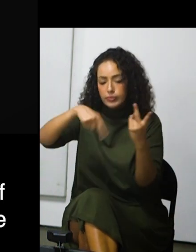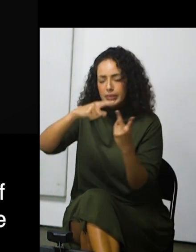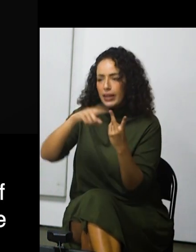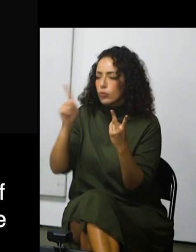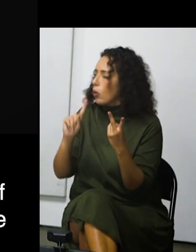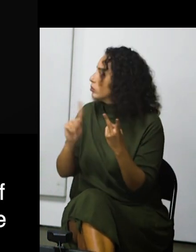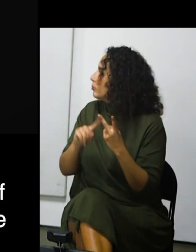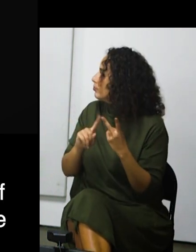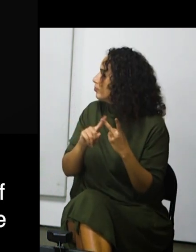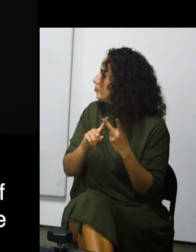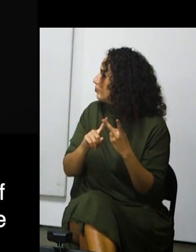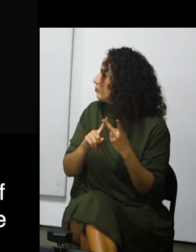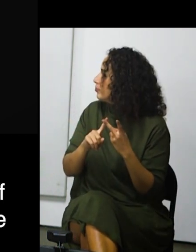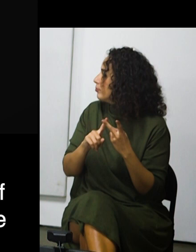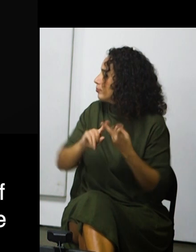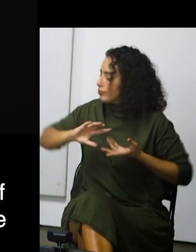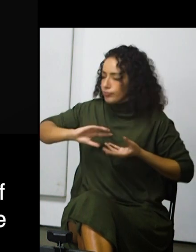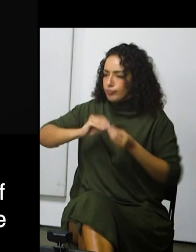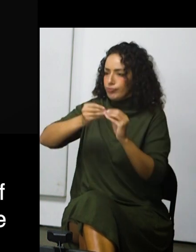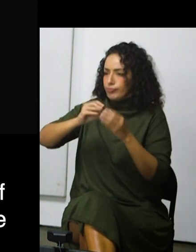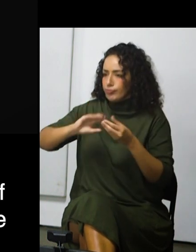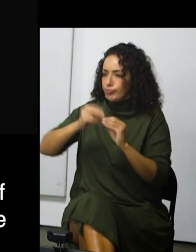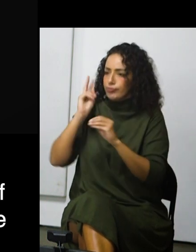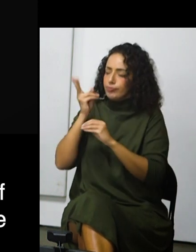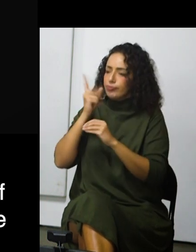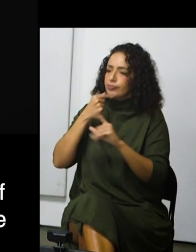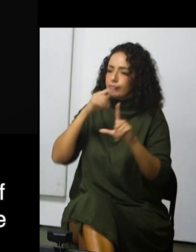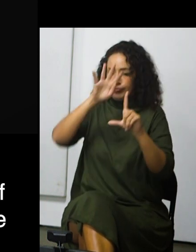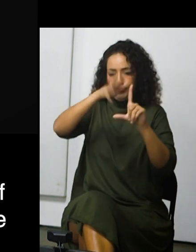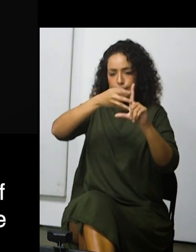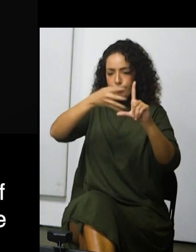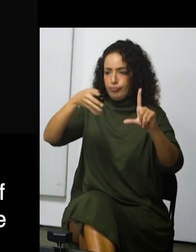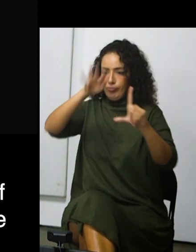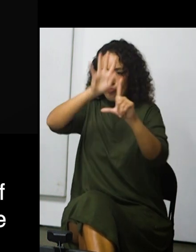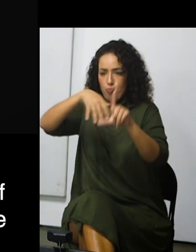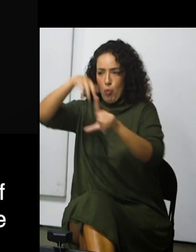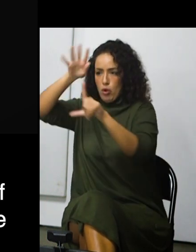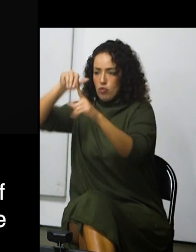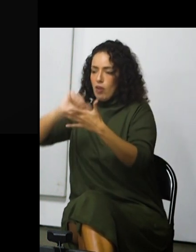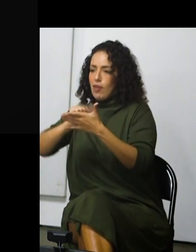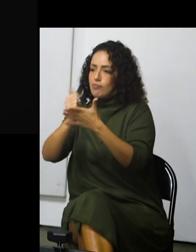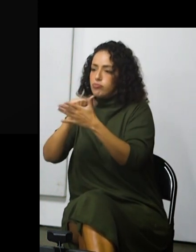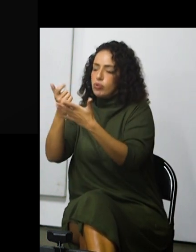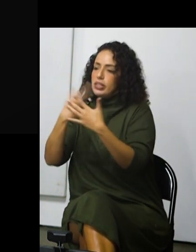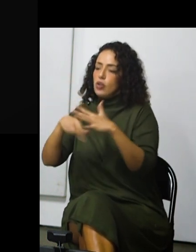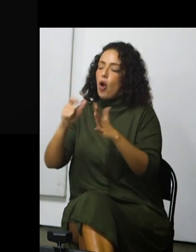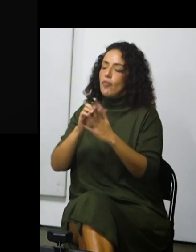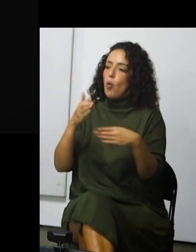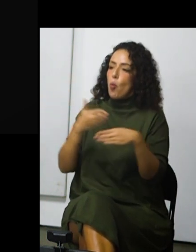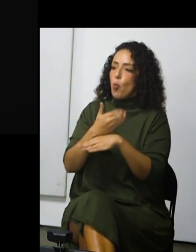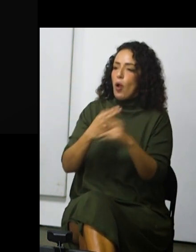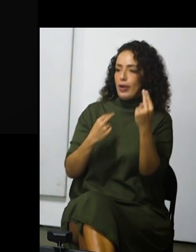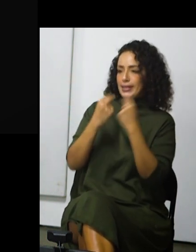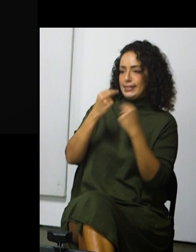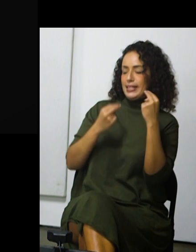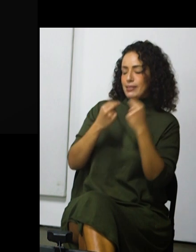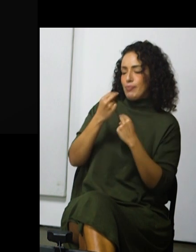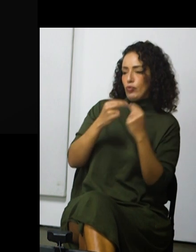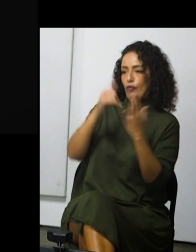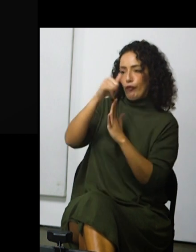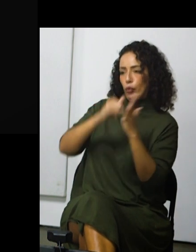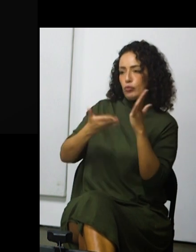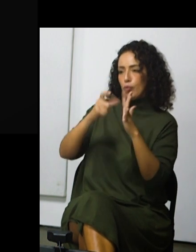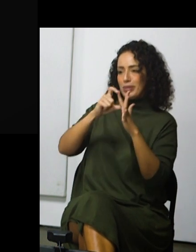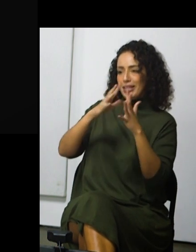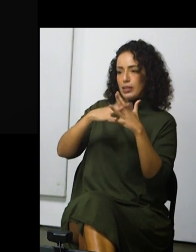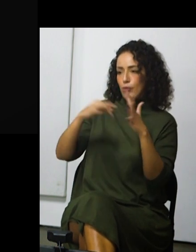second, reproductions of monograph prints of my Department for Work and Pensions workplace assessment forms. And the